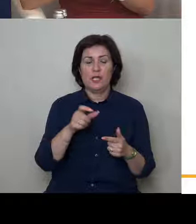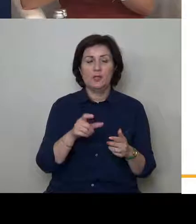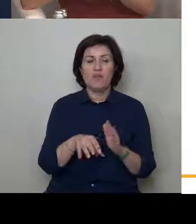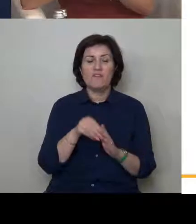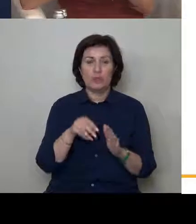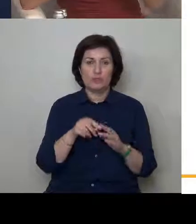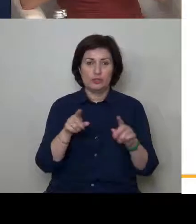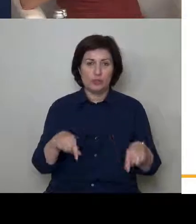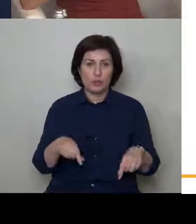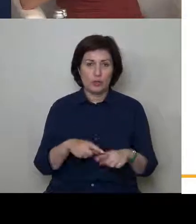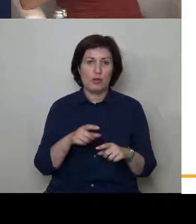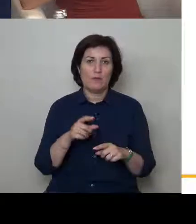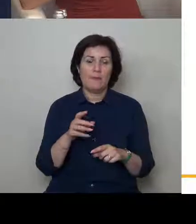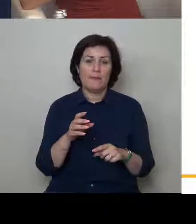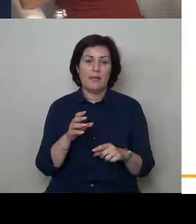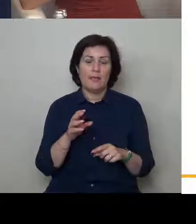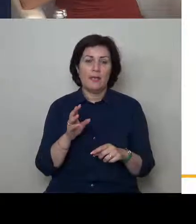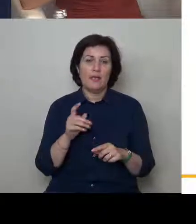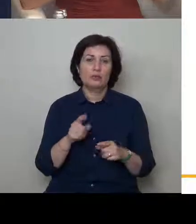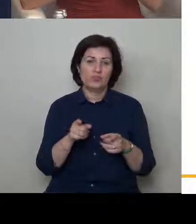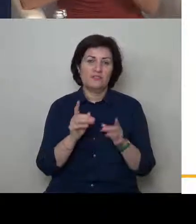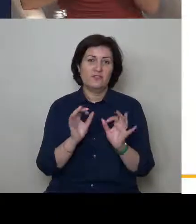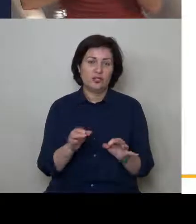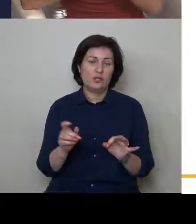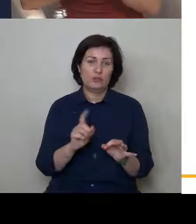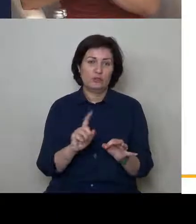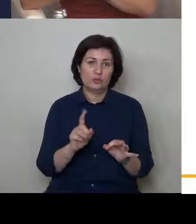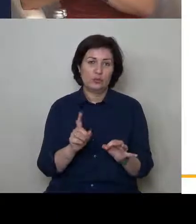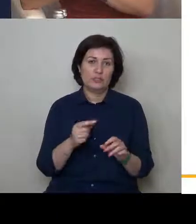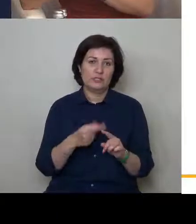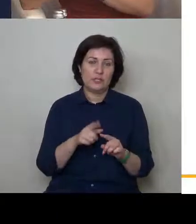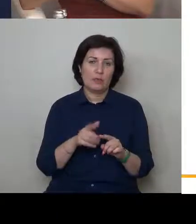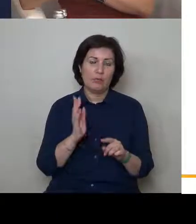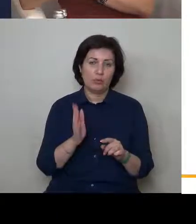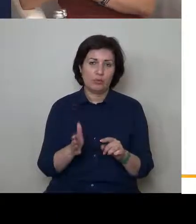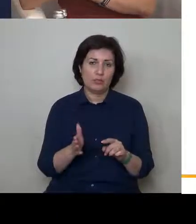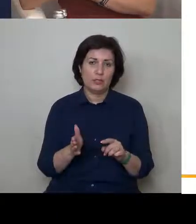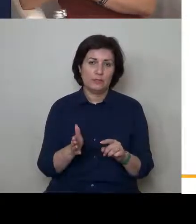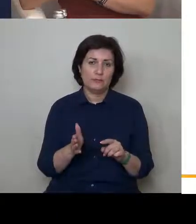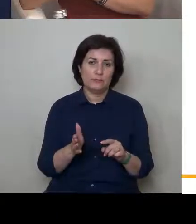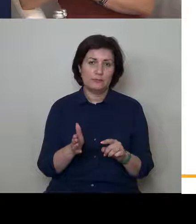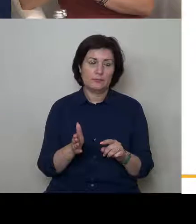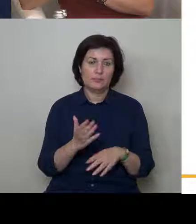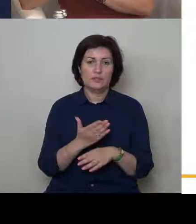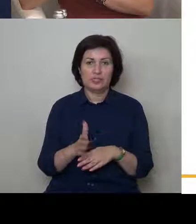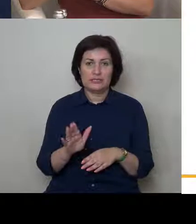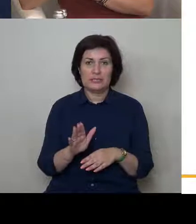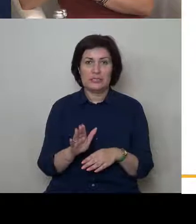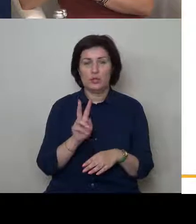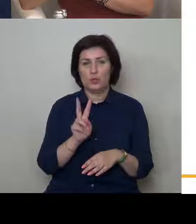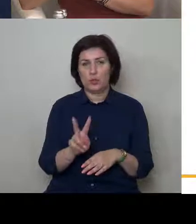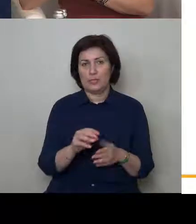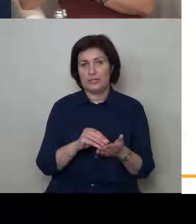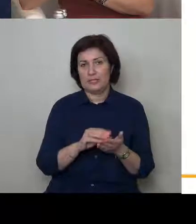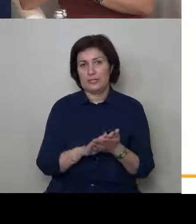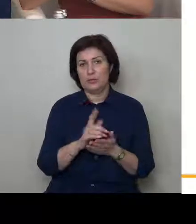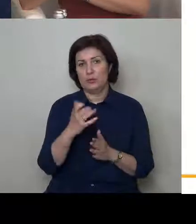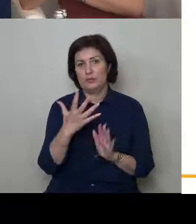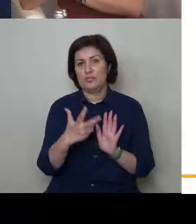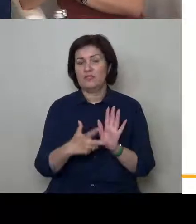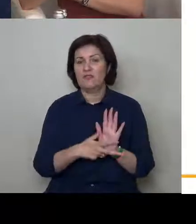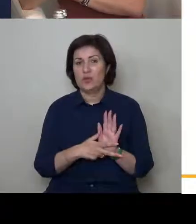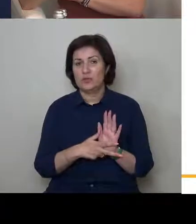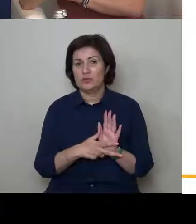some substances would be put into the ballot box with the purpose of damaging